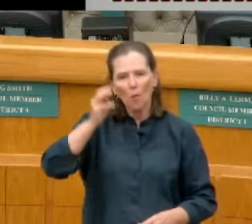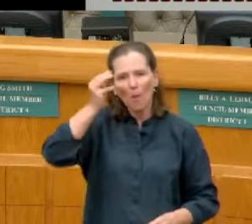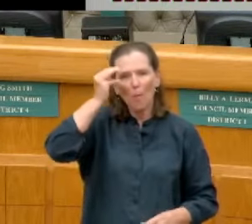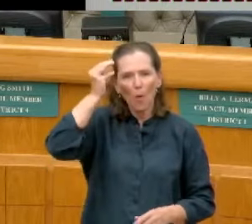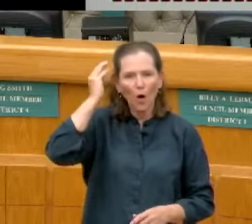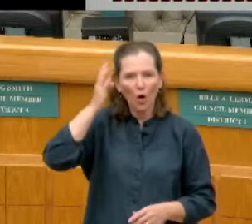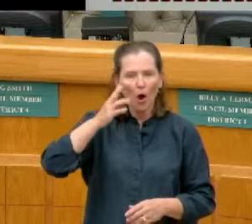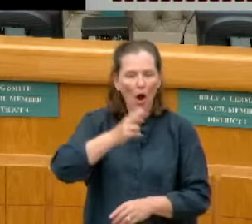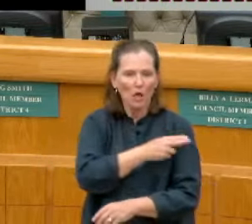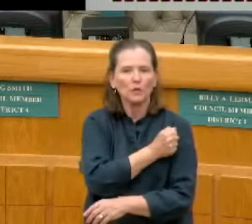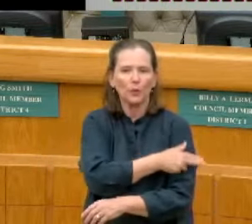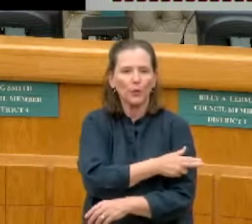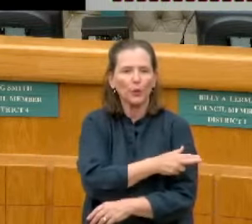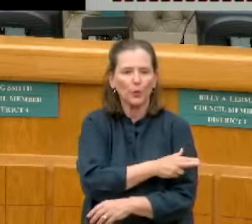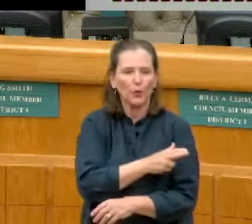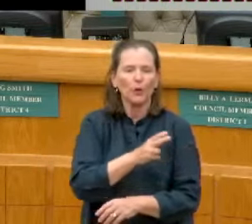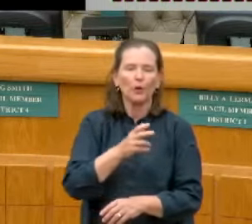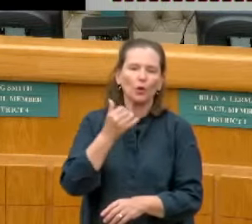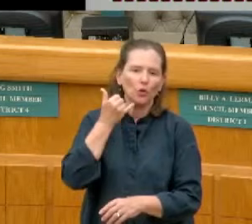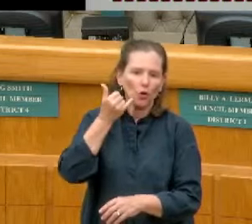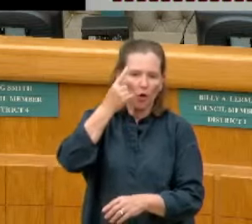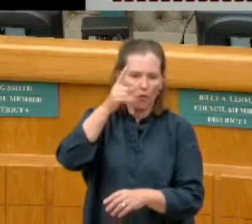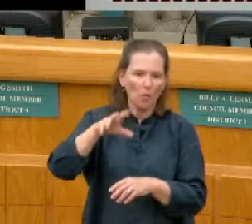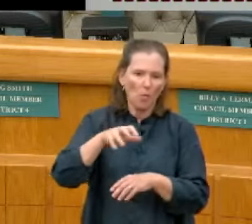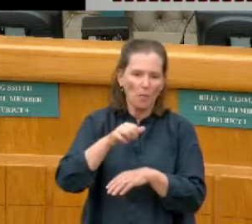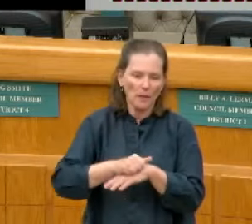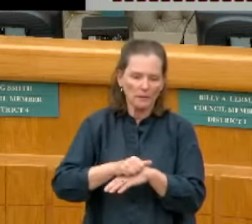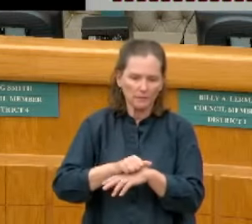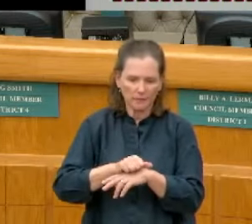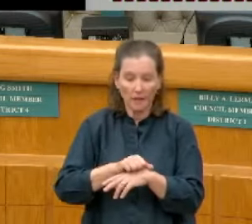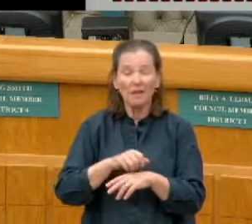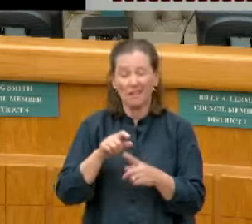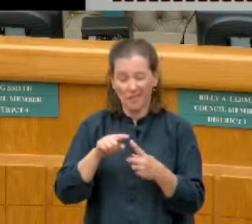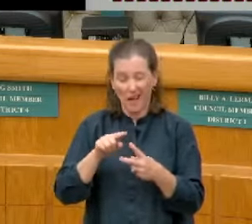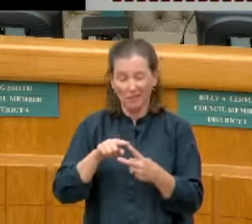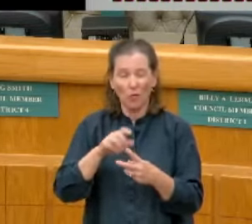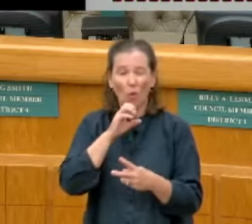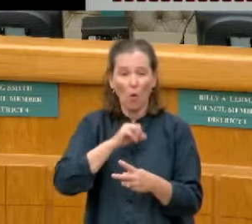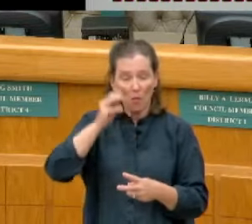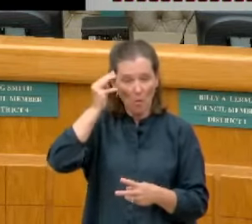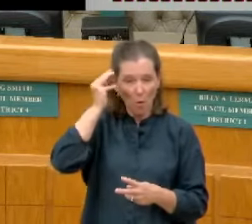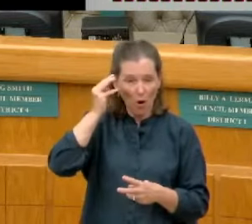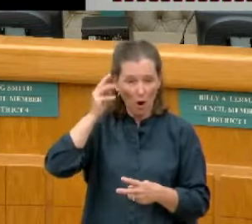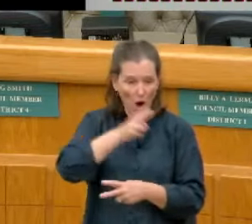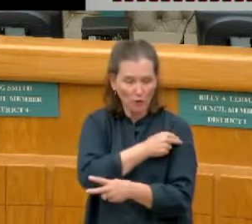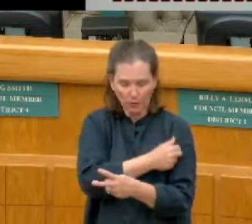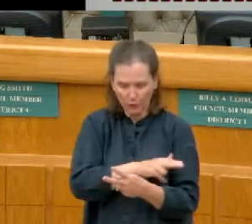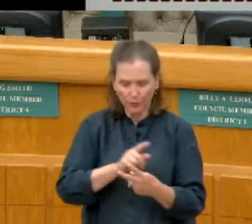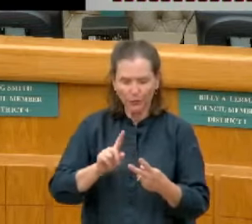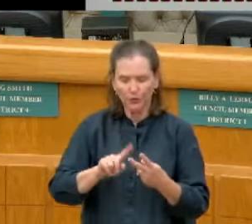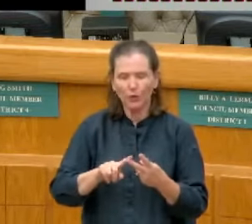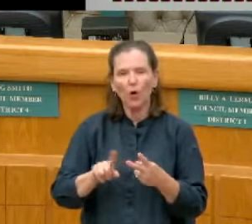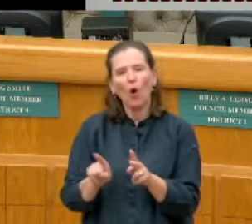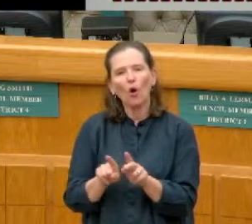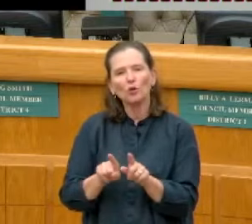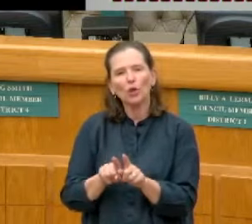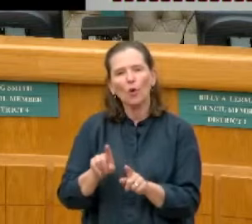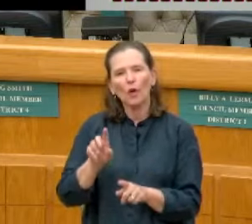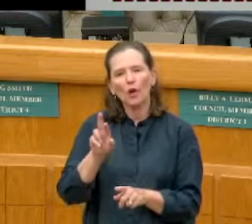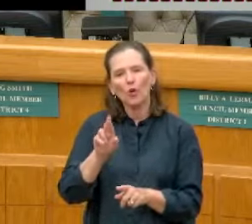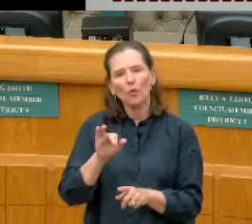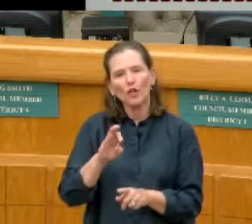to noon. The second location is at the Richard Borchard Fairgrounds in Robstown, and it's open 7 days a week from 7